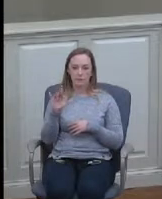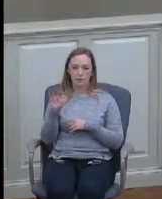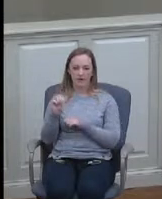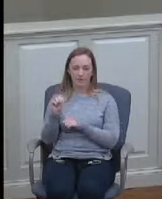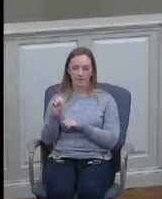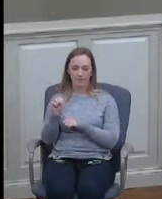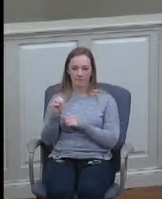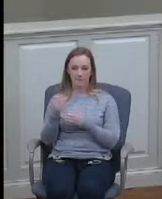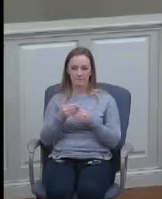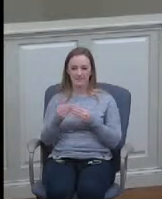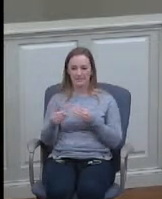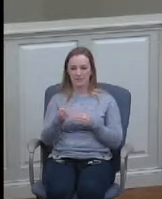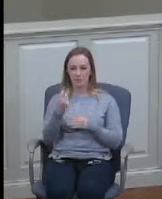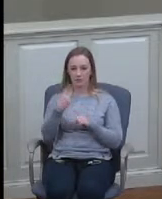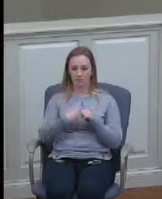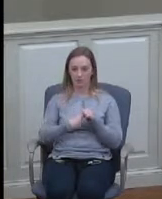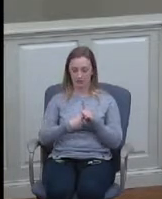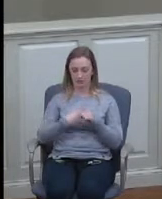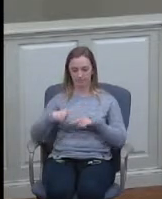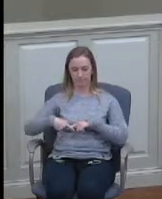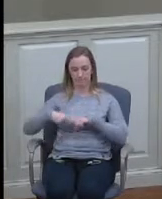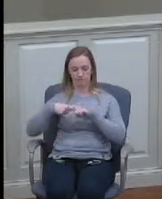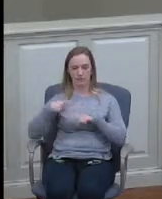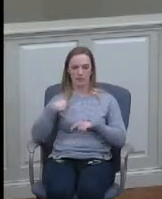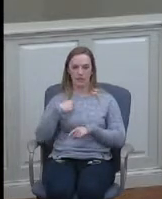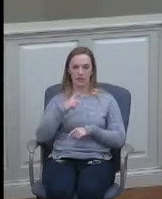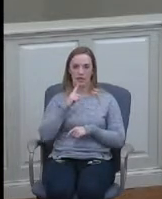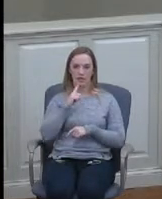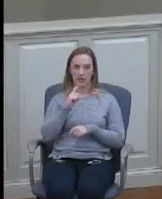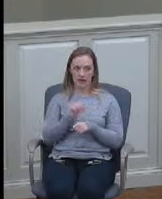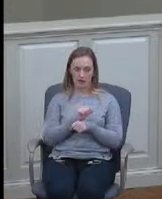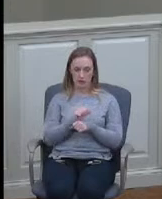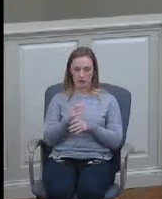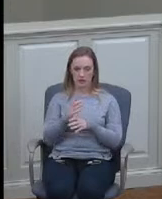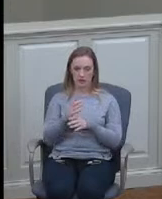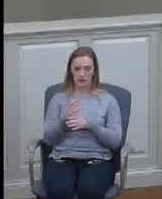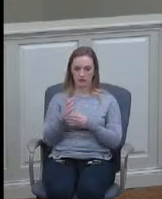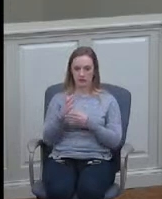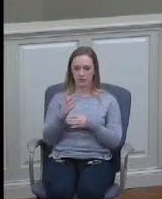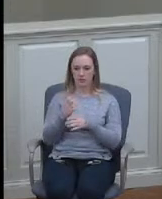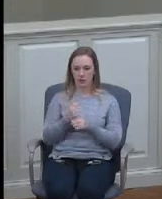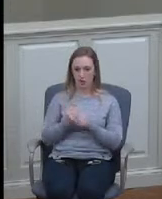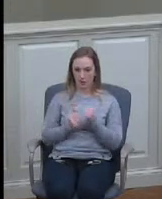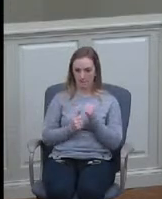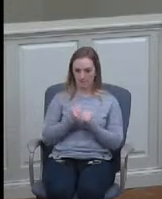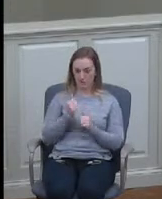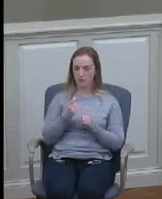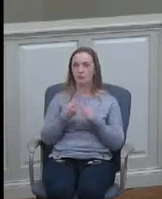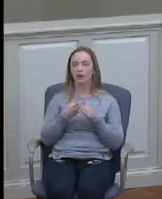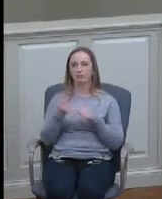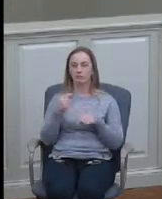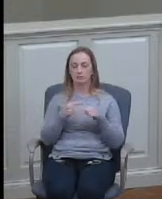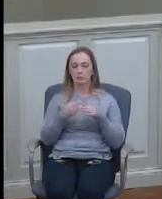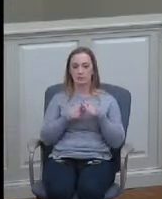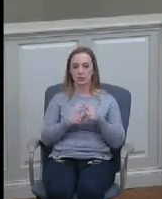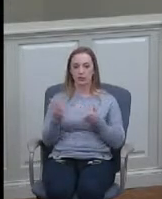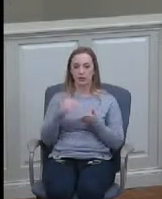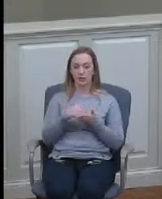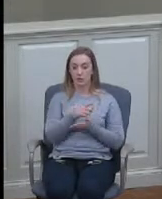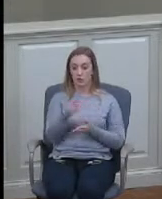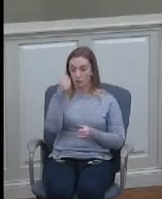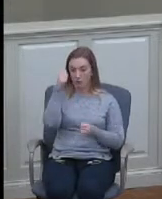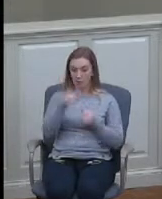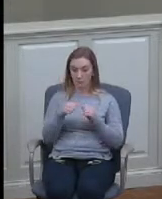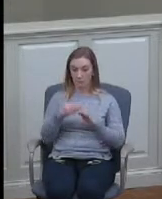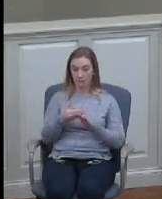have actually got most of, to start back over, you all remember before COVID hit,